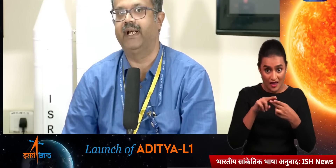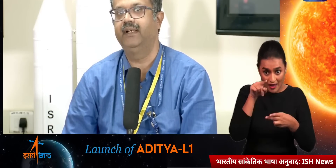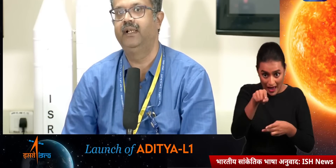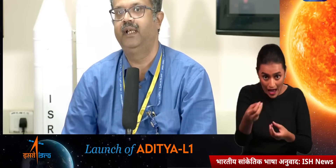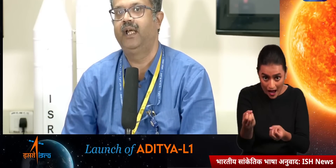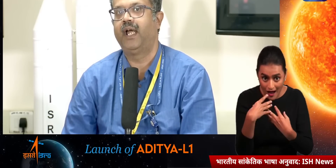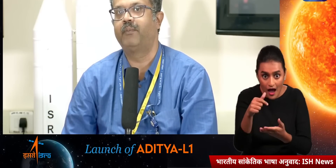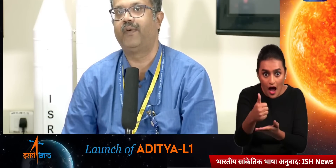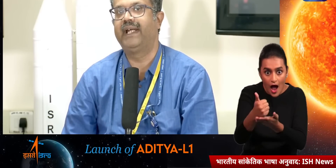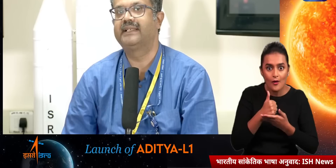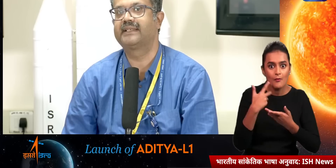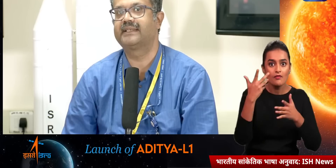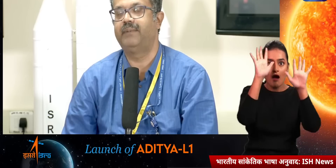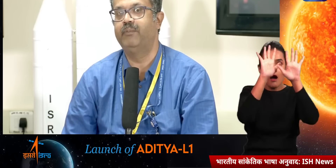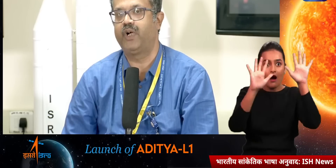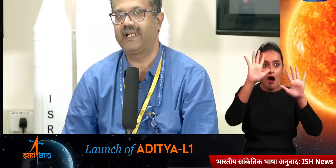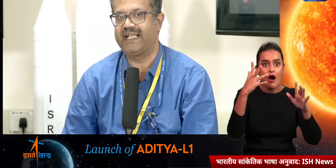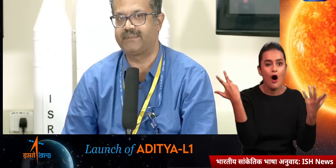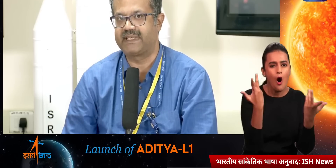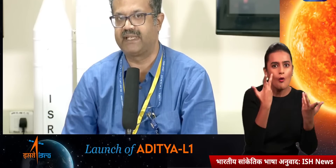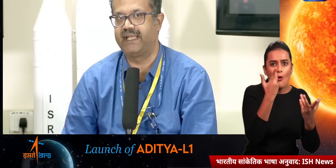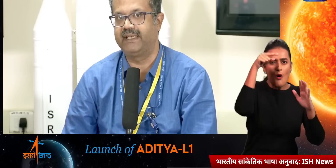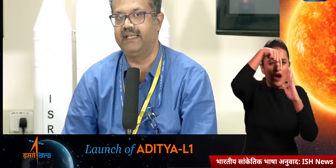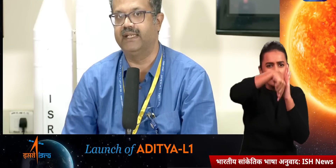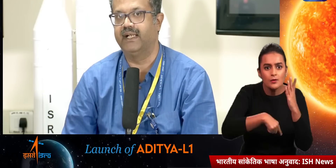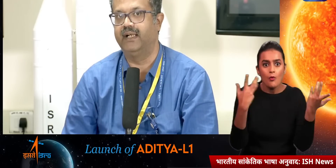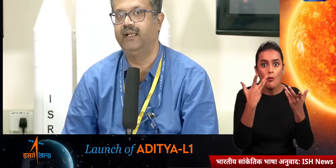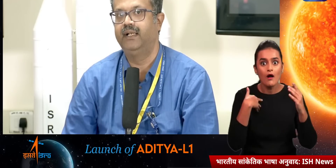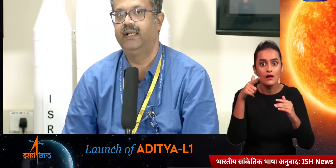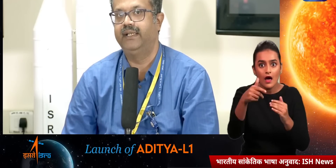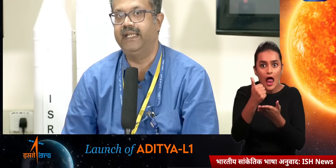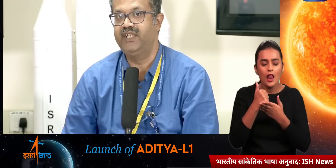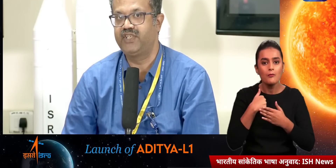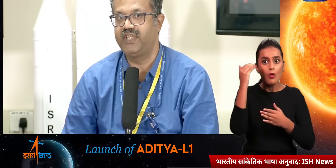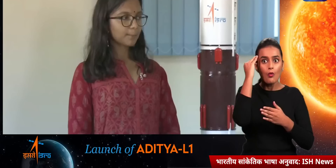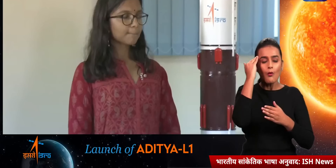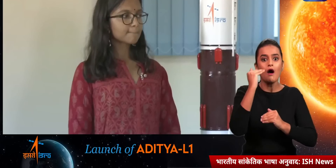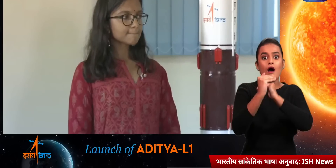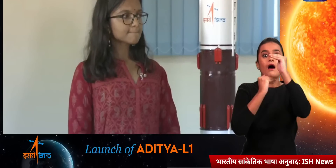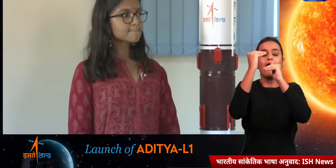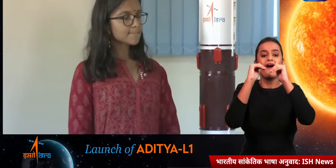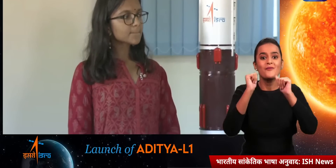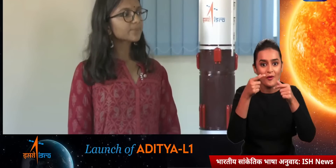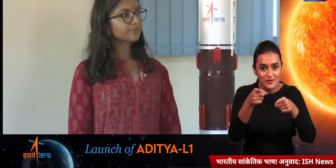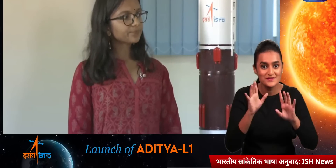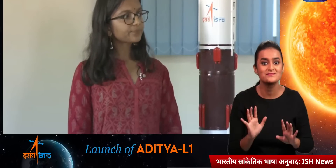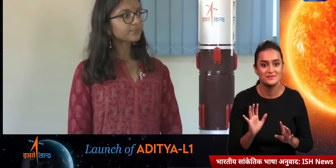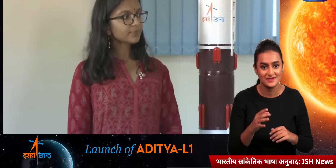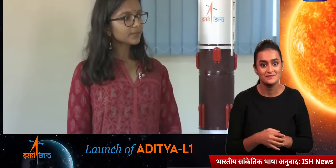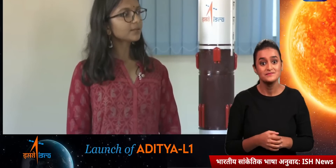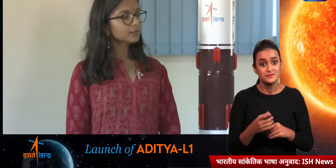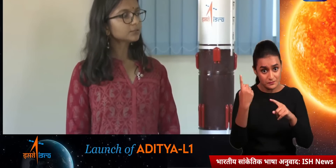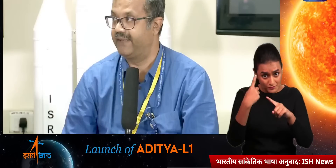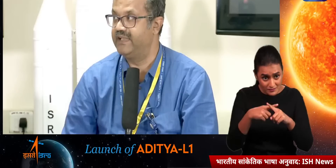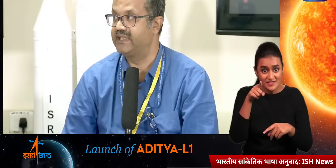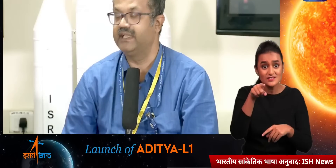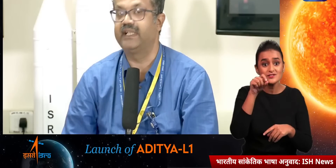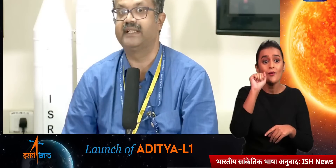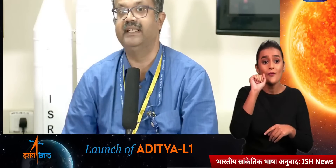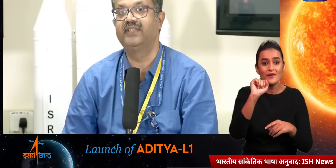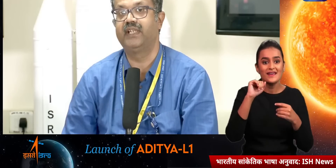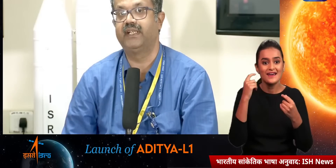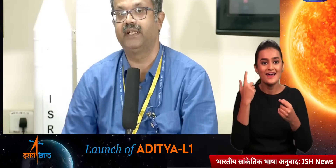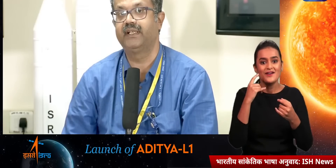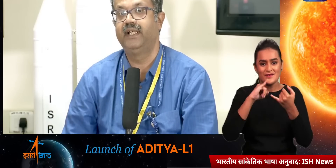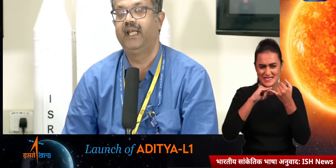in India and provides some important aspects like the initiation of the coronal mass ejections, the speed at which it